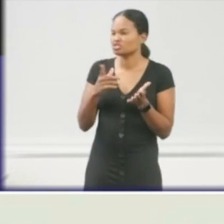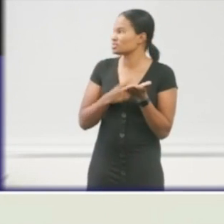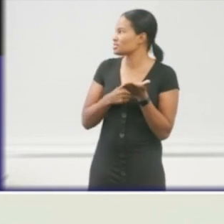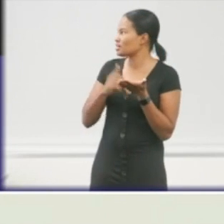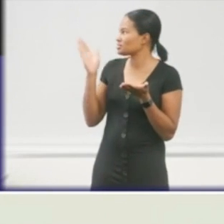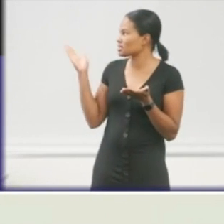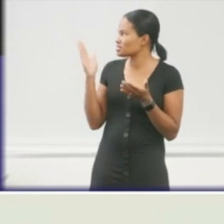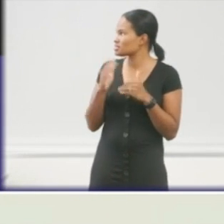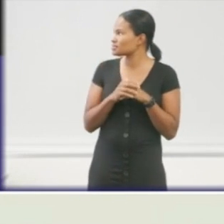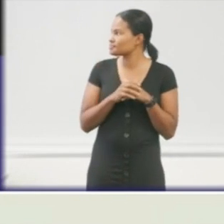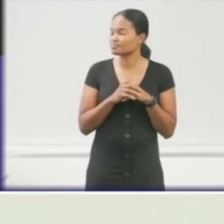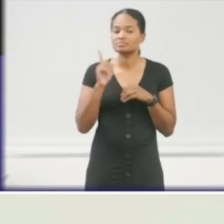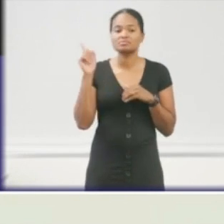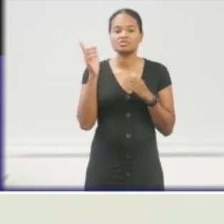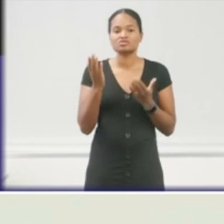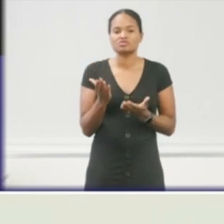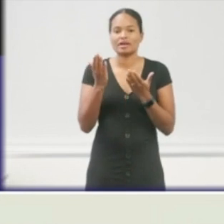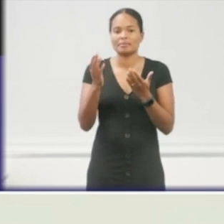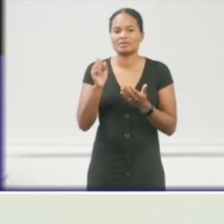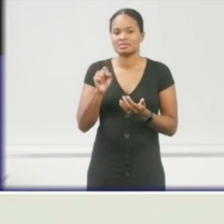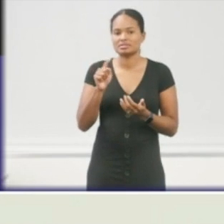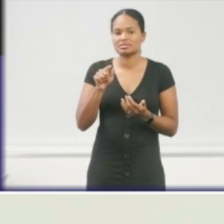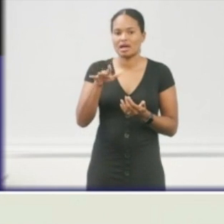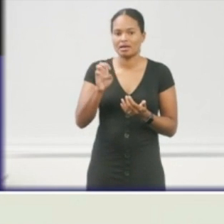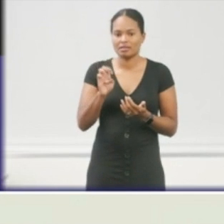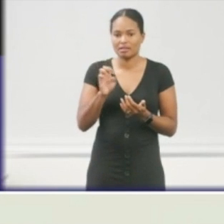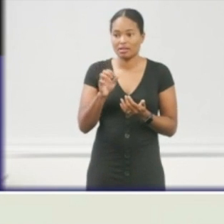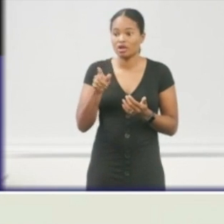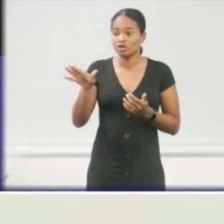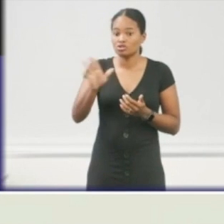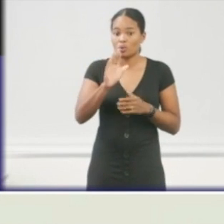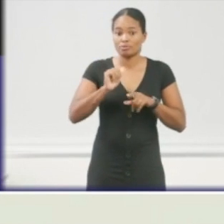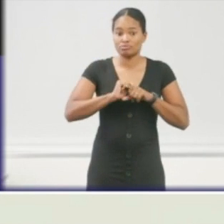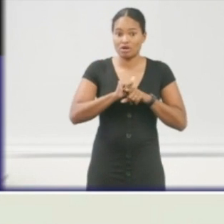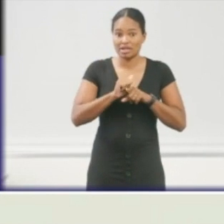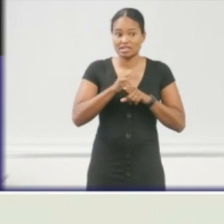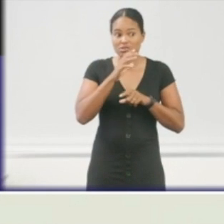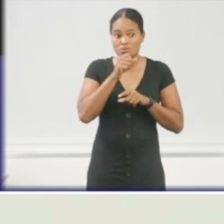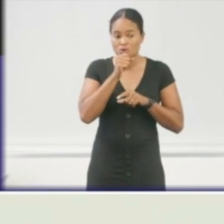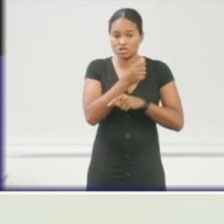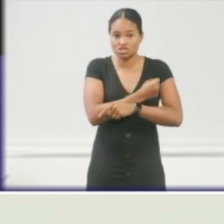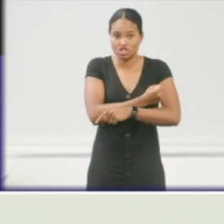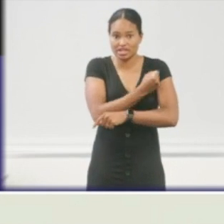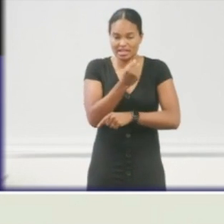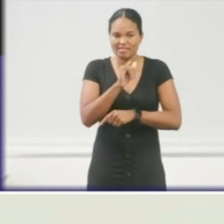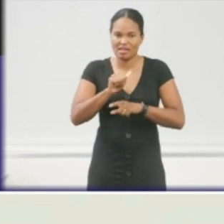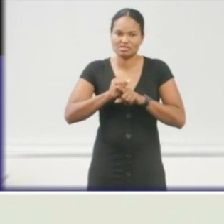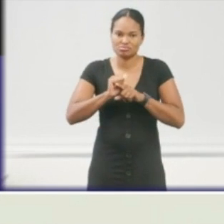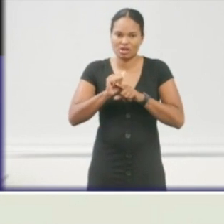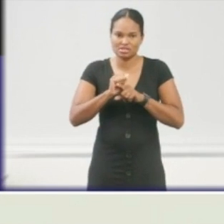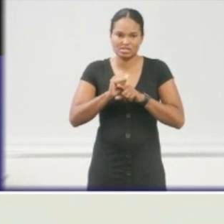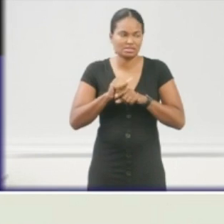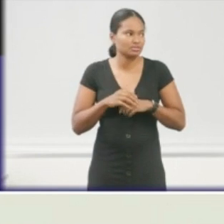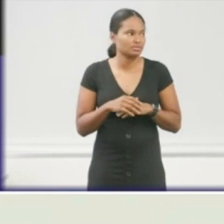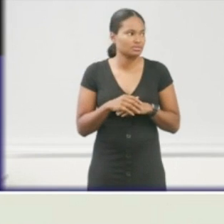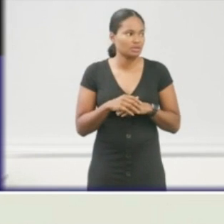This is the recommended style. So the ones that you guys are all practicing with, those are practice ones as to not impose or